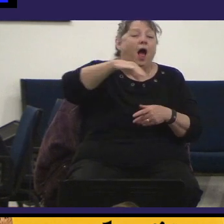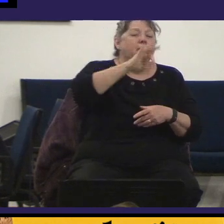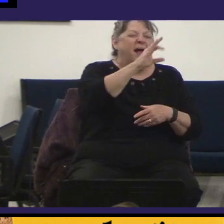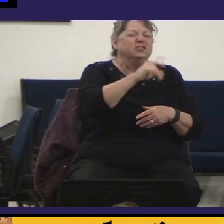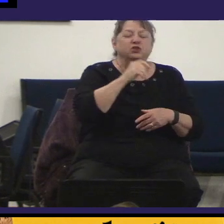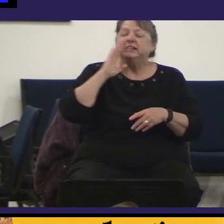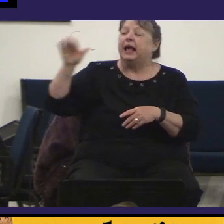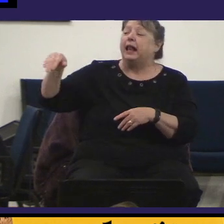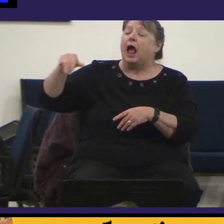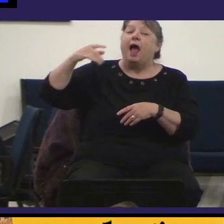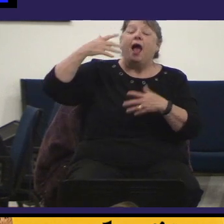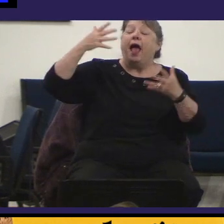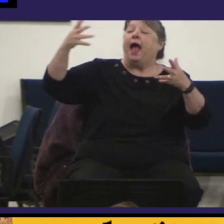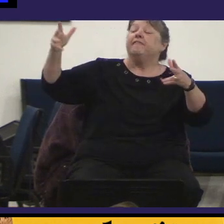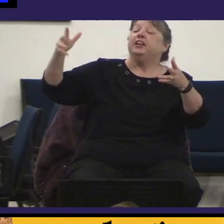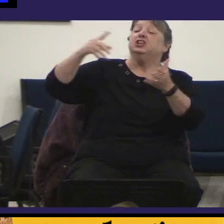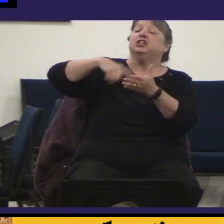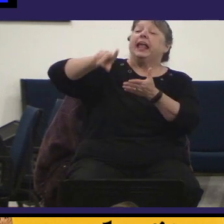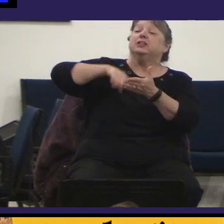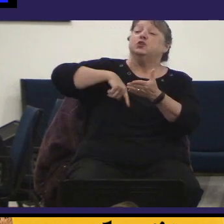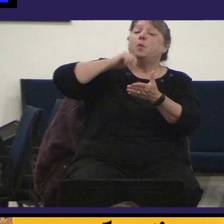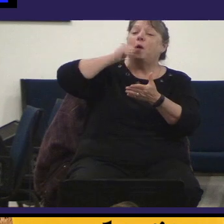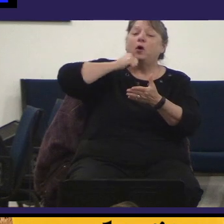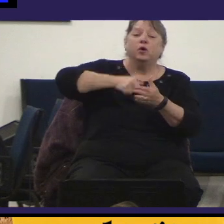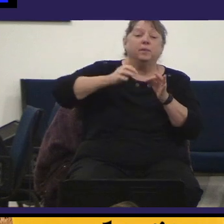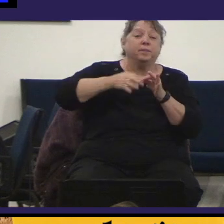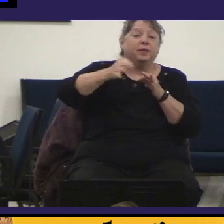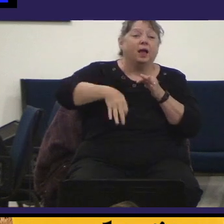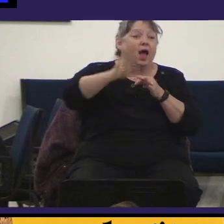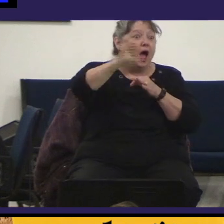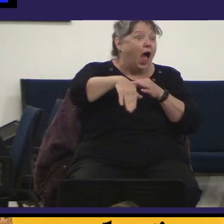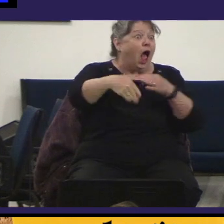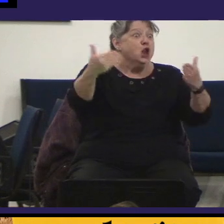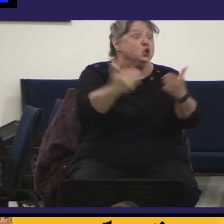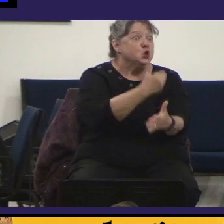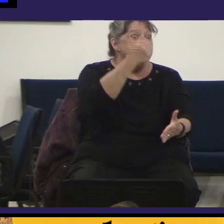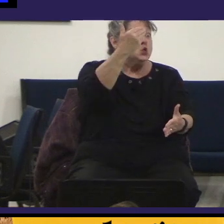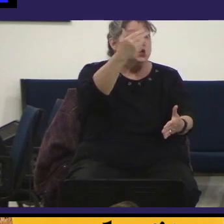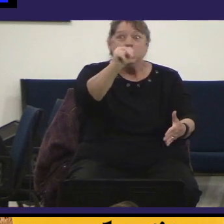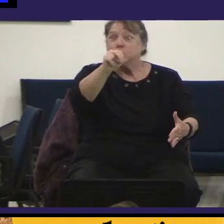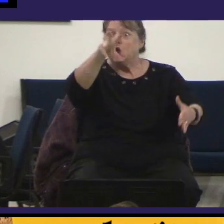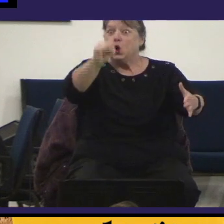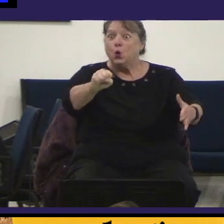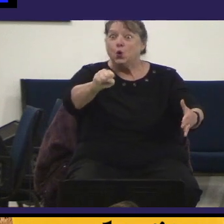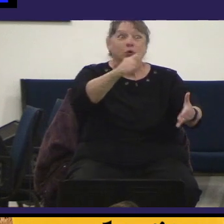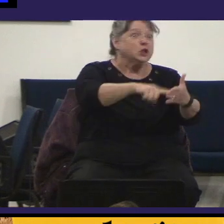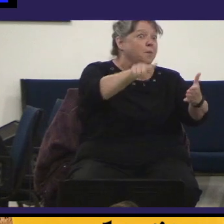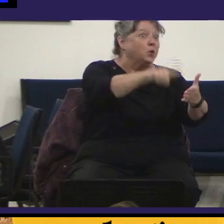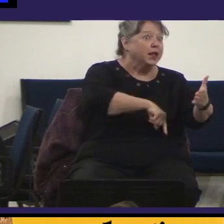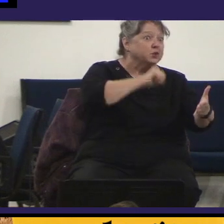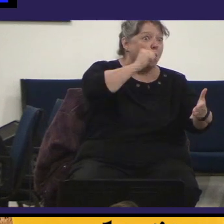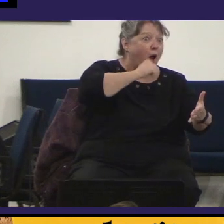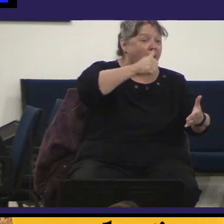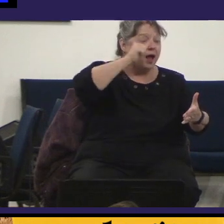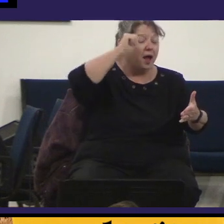Okay. Here's the latest update. Breaking news. Awana is canceled tomorrow.